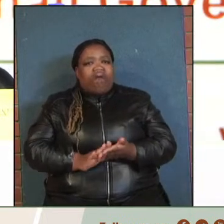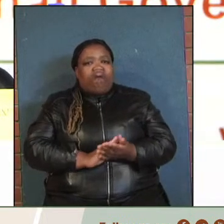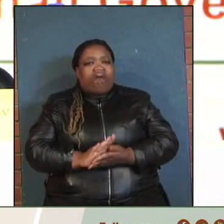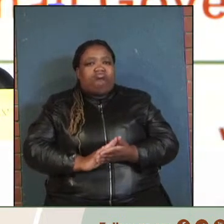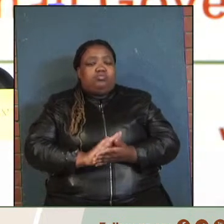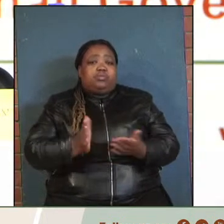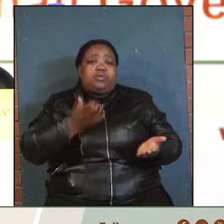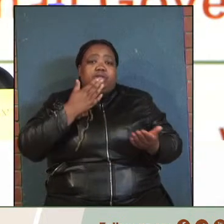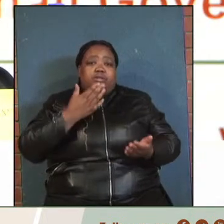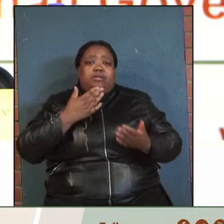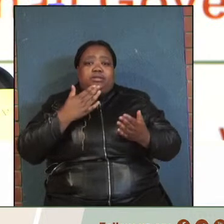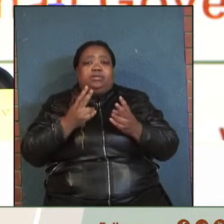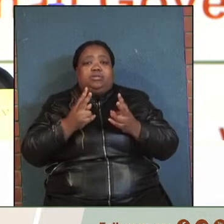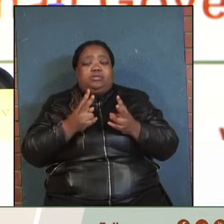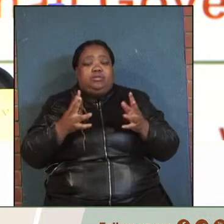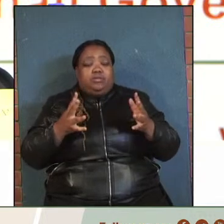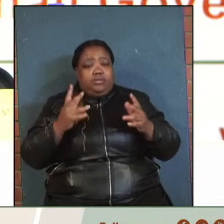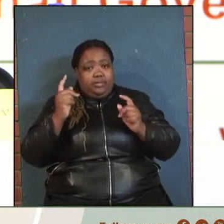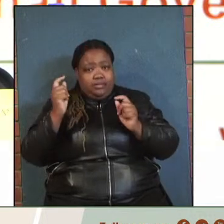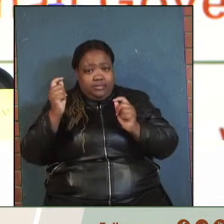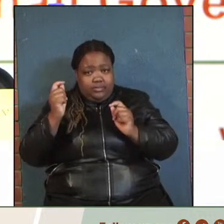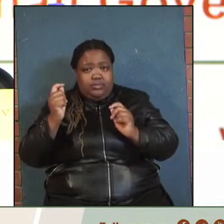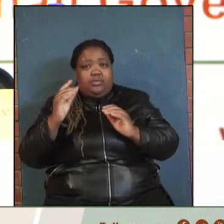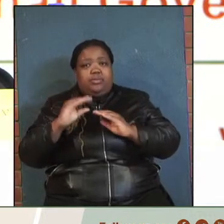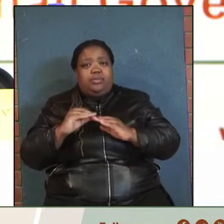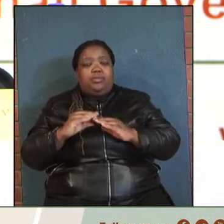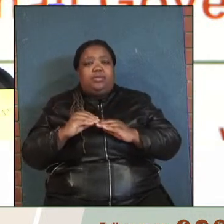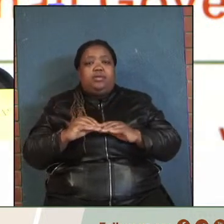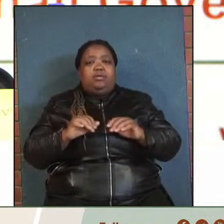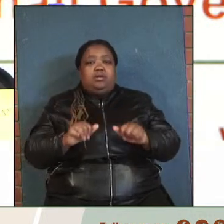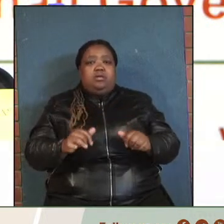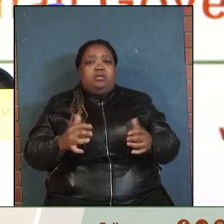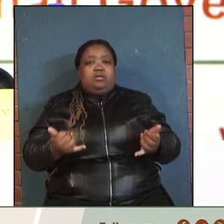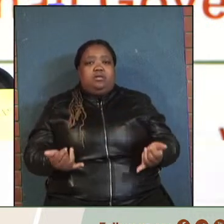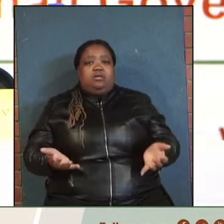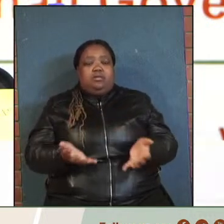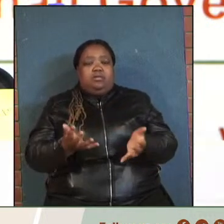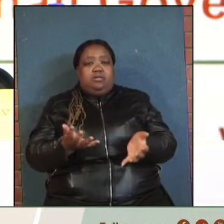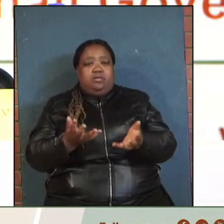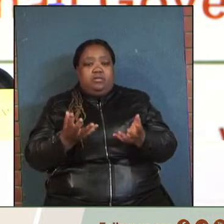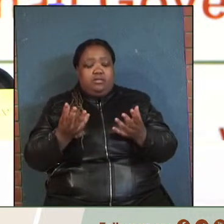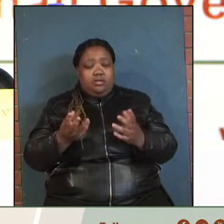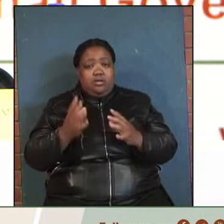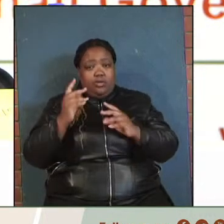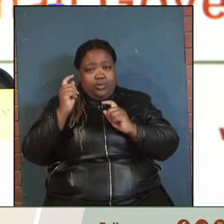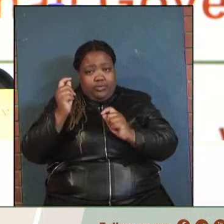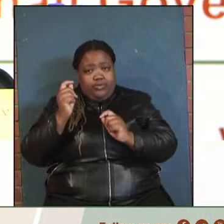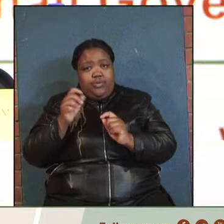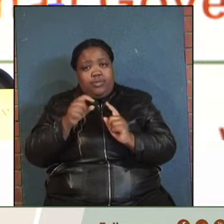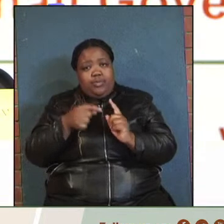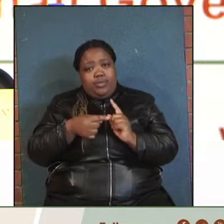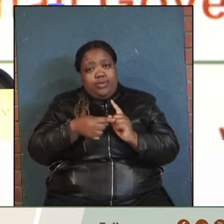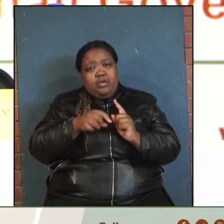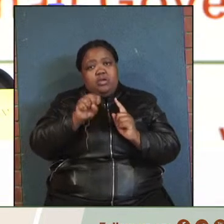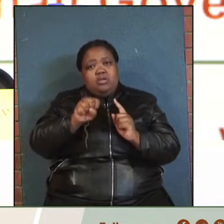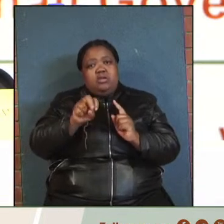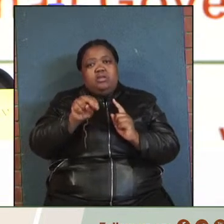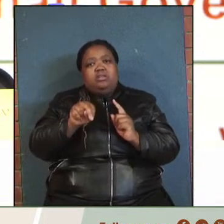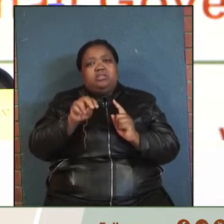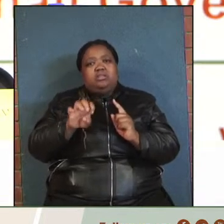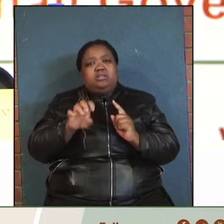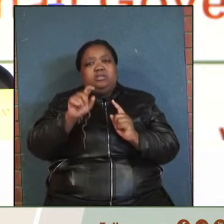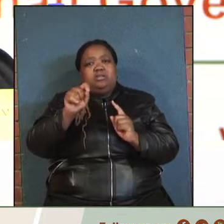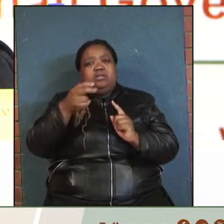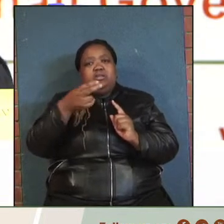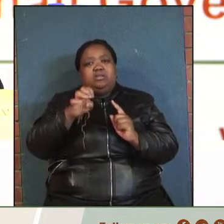Thank you very much, Honorable Member. I'd like to give the chair to Honorable Snethemba Nkosi.